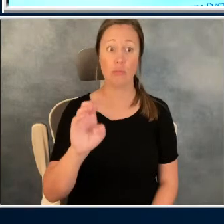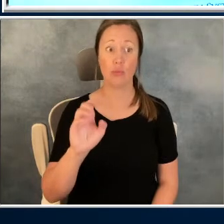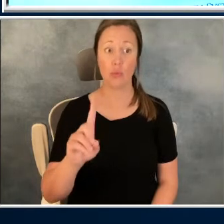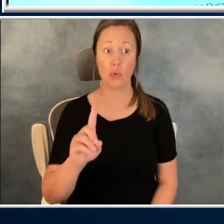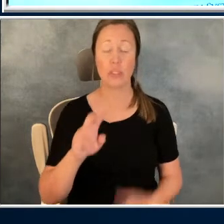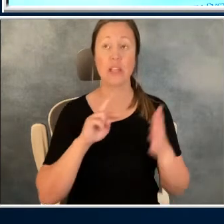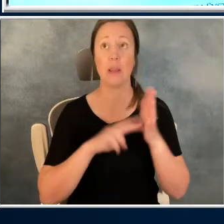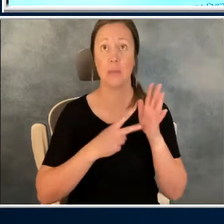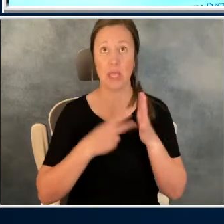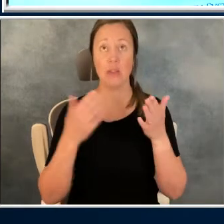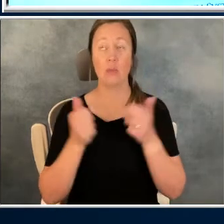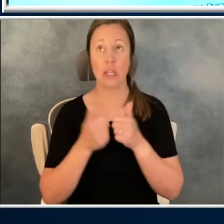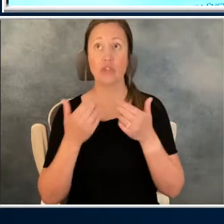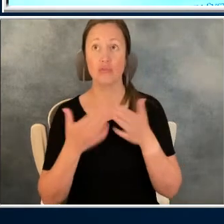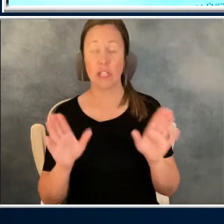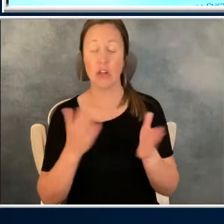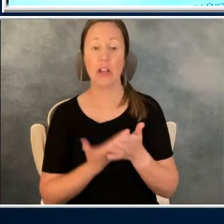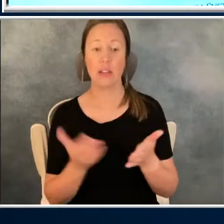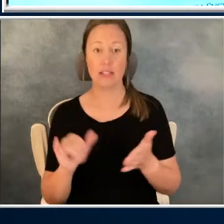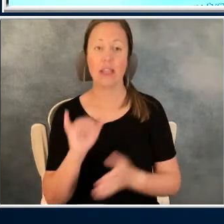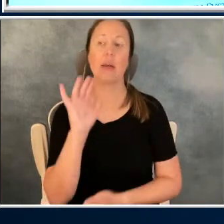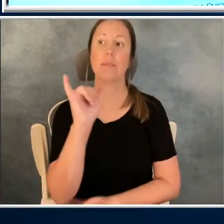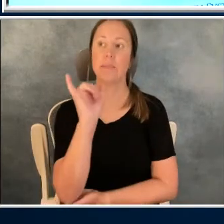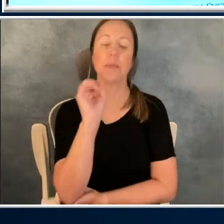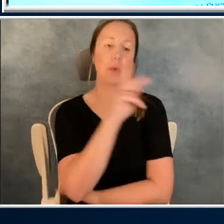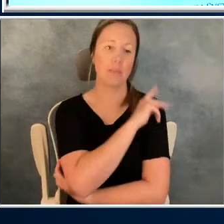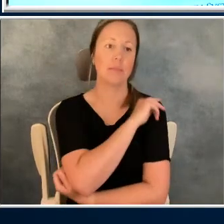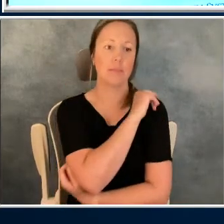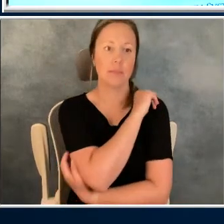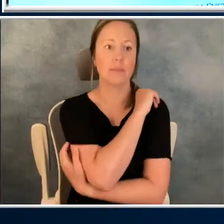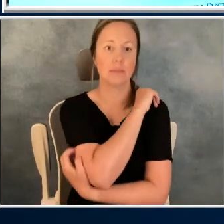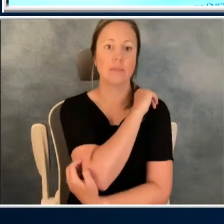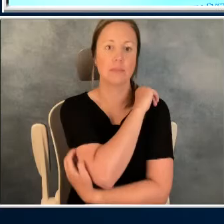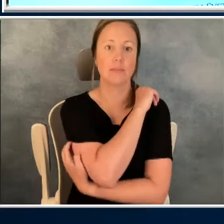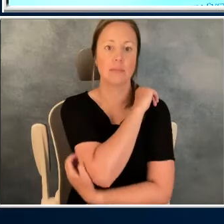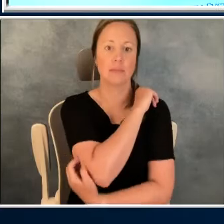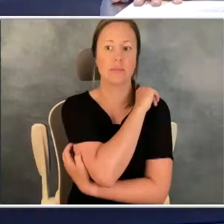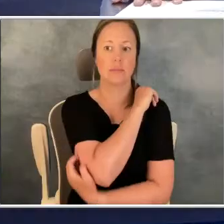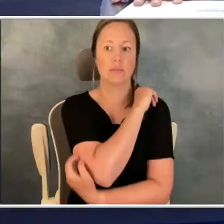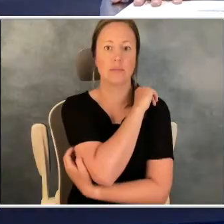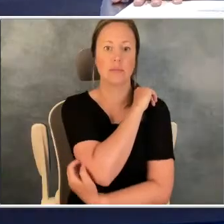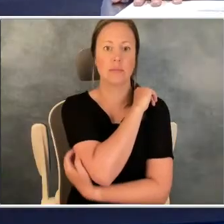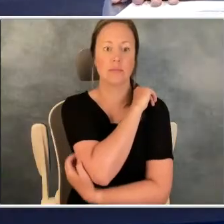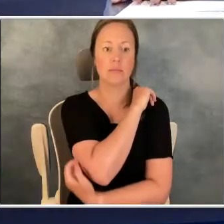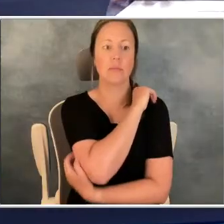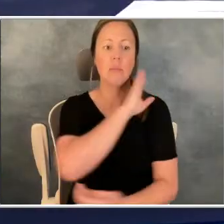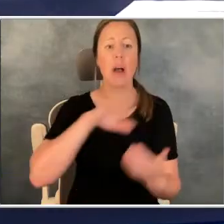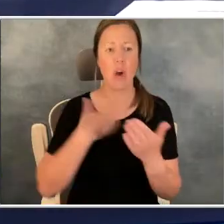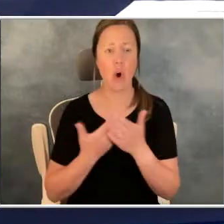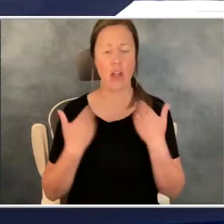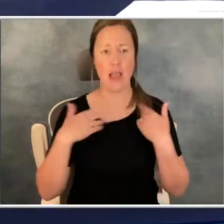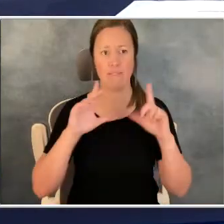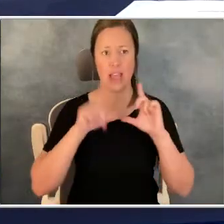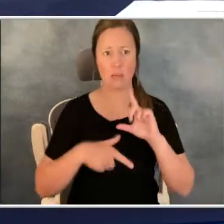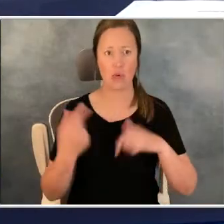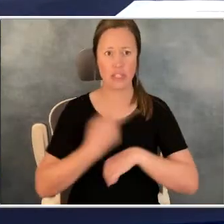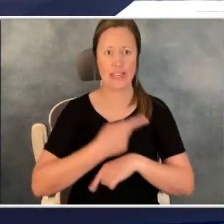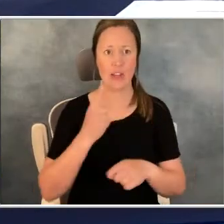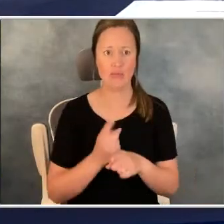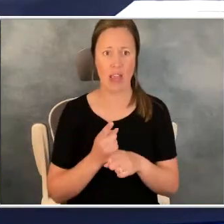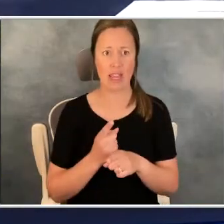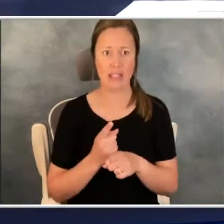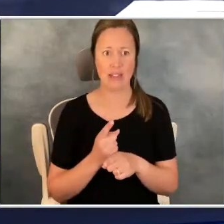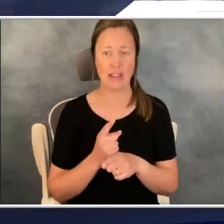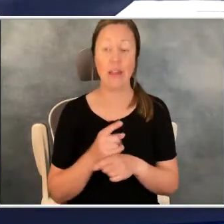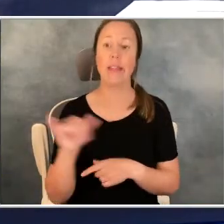and things like that. Probably. And so, yeah. So, but they all have expiration dates. All but have expiration dates. are the expiration dates, because you go to the meat counters and